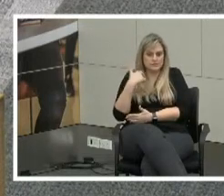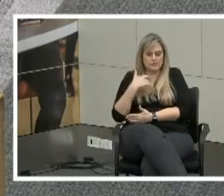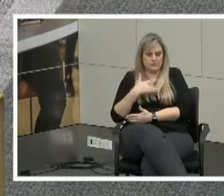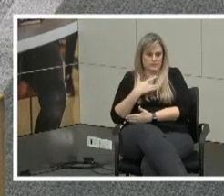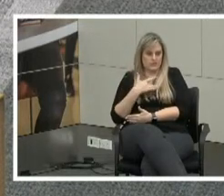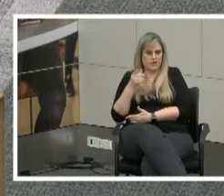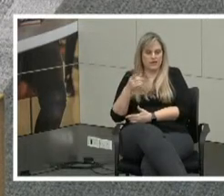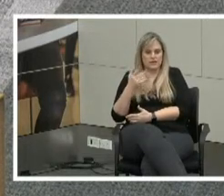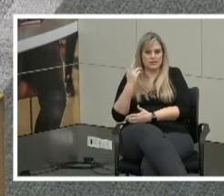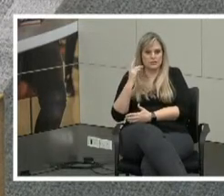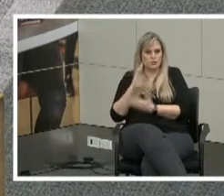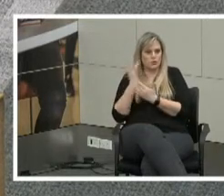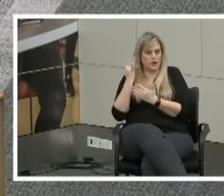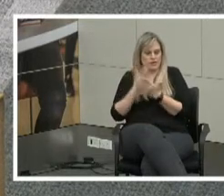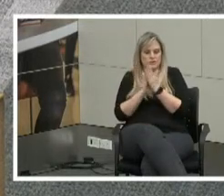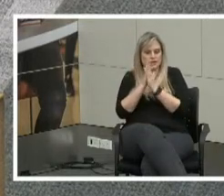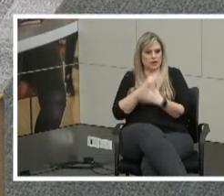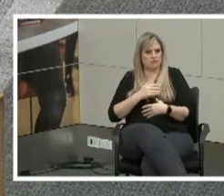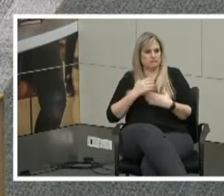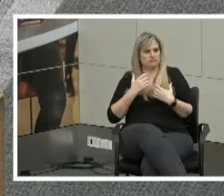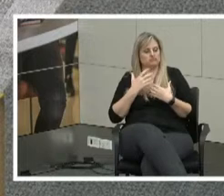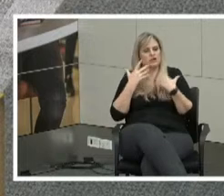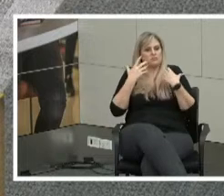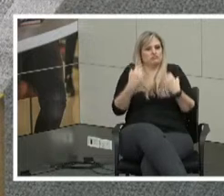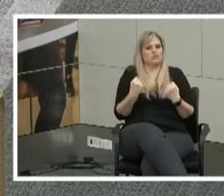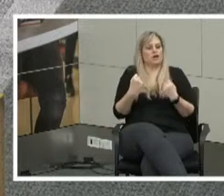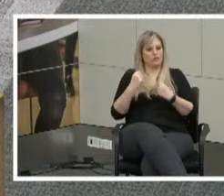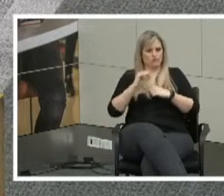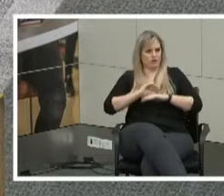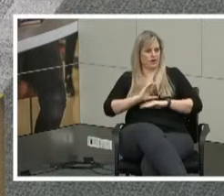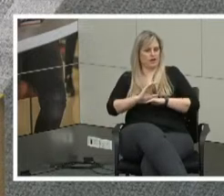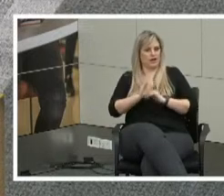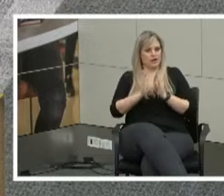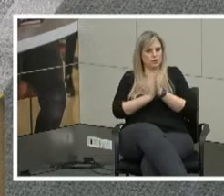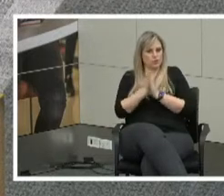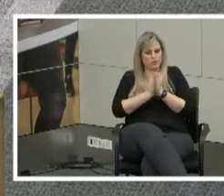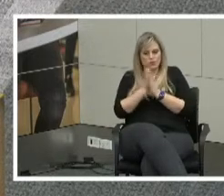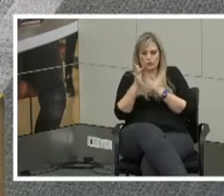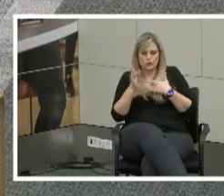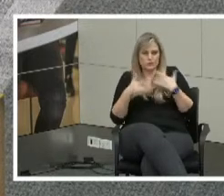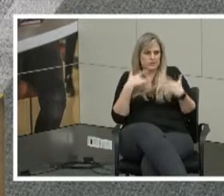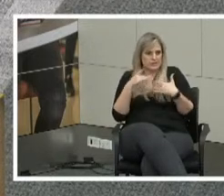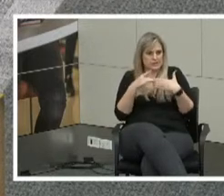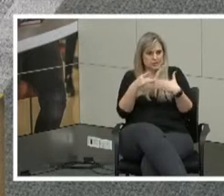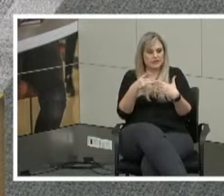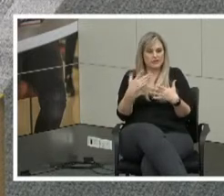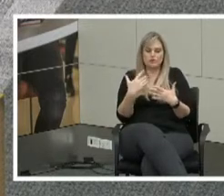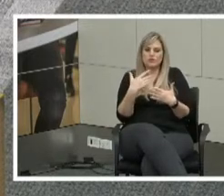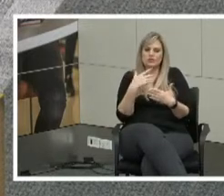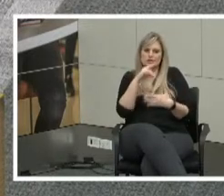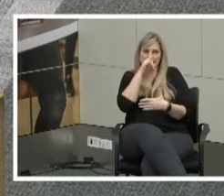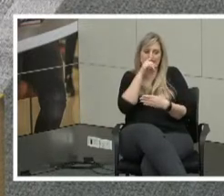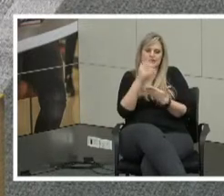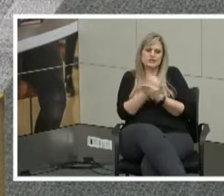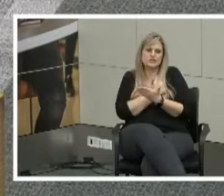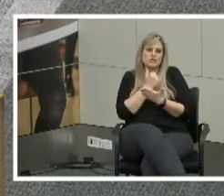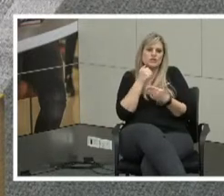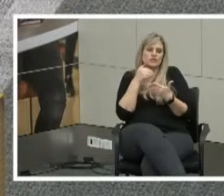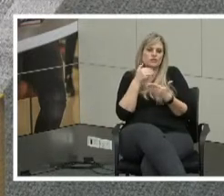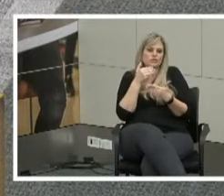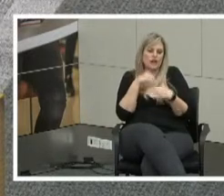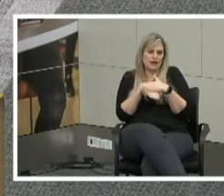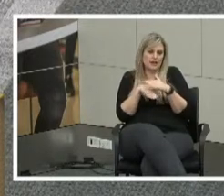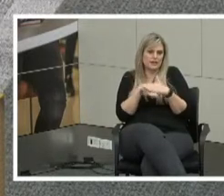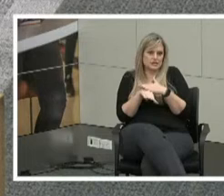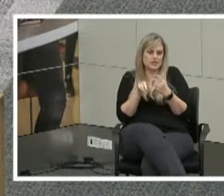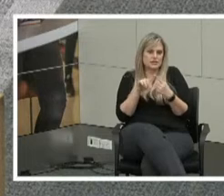into being a confident and enthusiastic reader kids deserve a regular access to a school School library with a certified librarian and